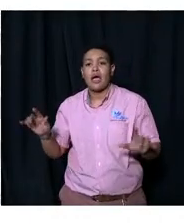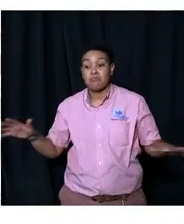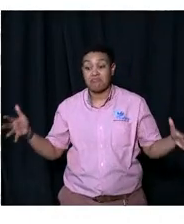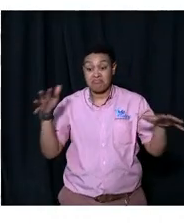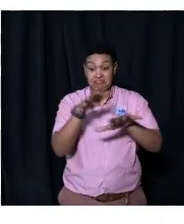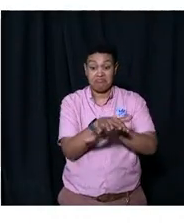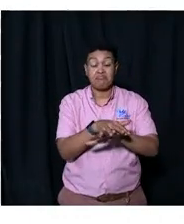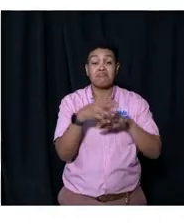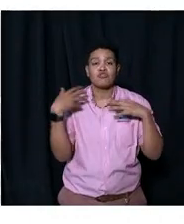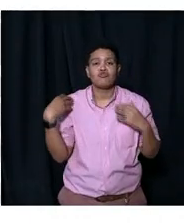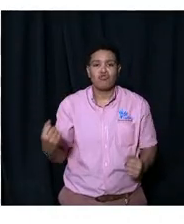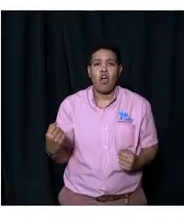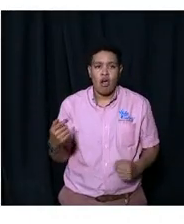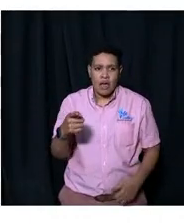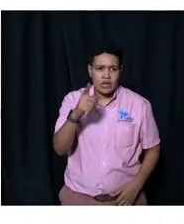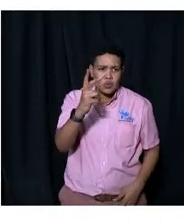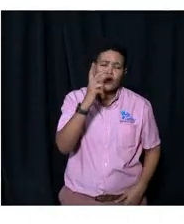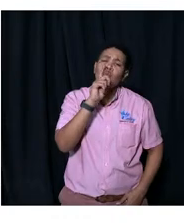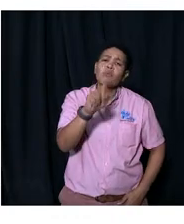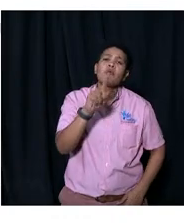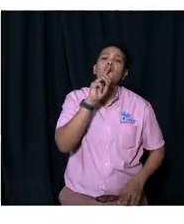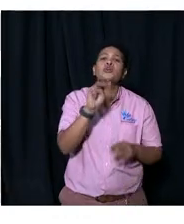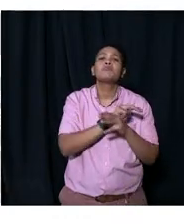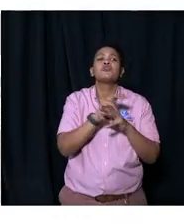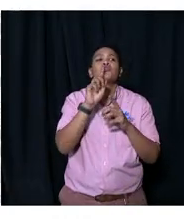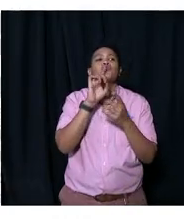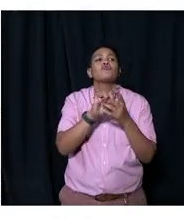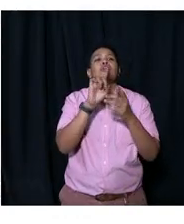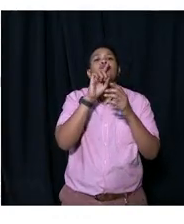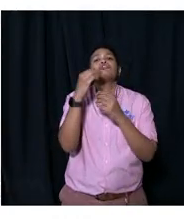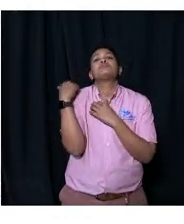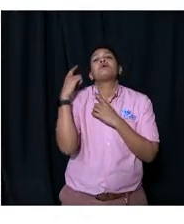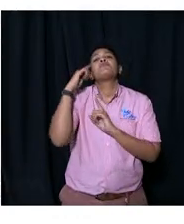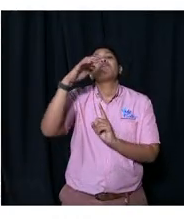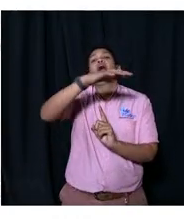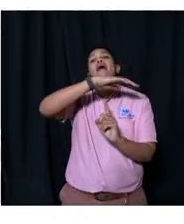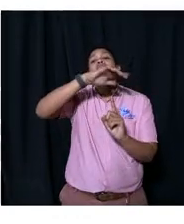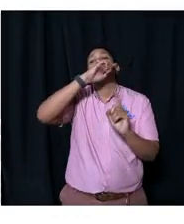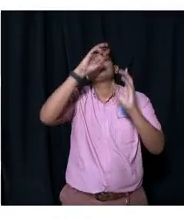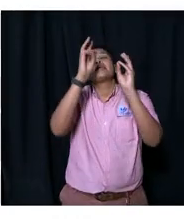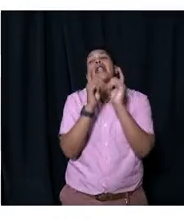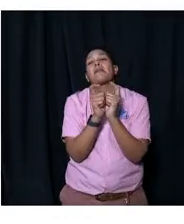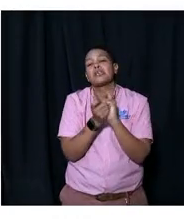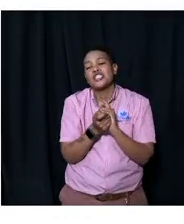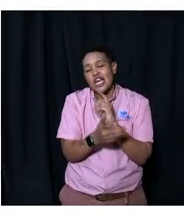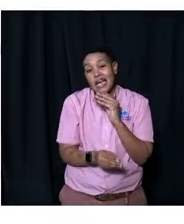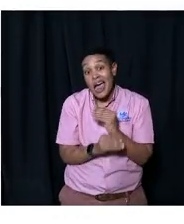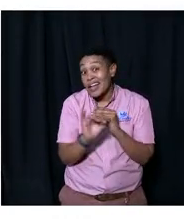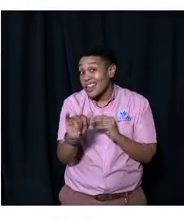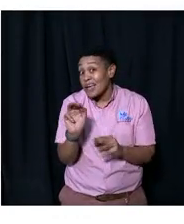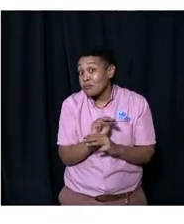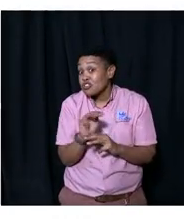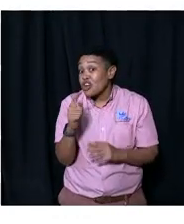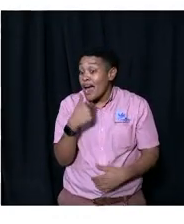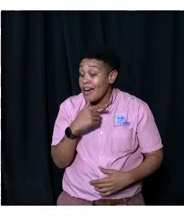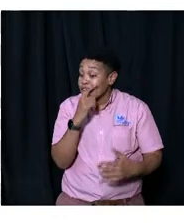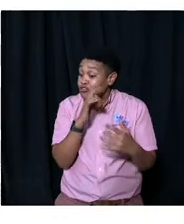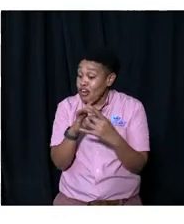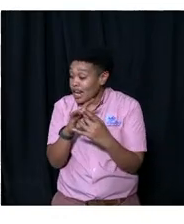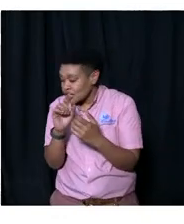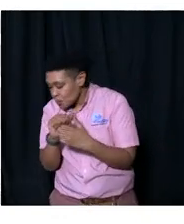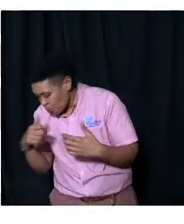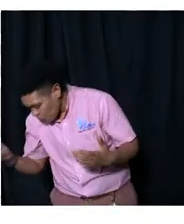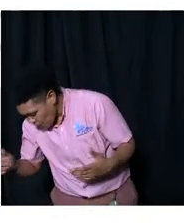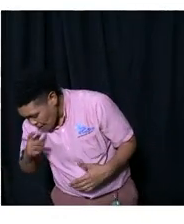these two bodies, of course, will report to the ministry with responsibility for environment and climate change. And that ministry has a relationship with